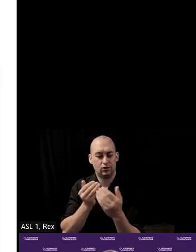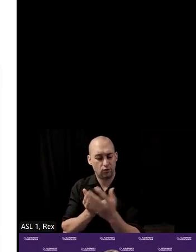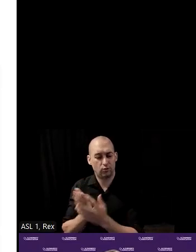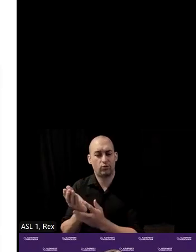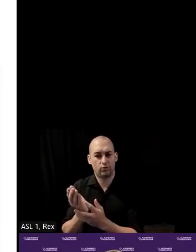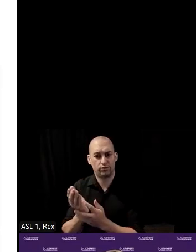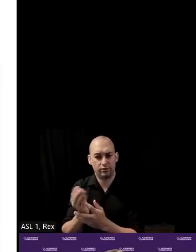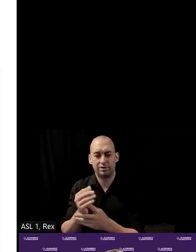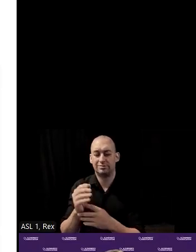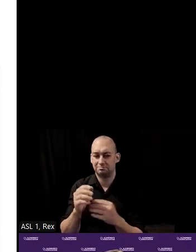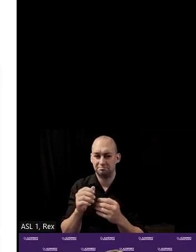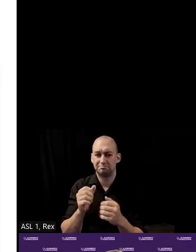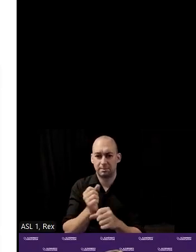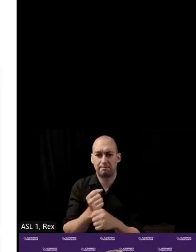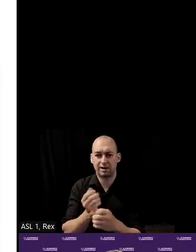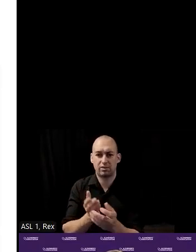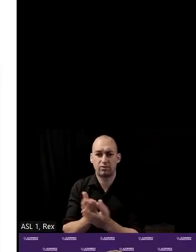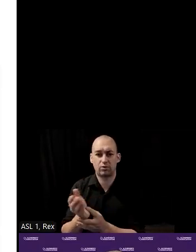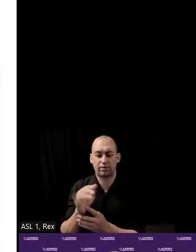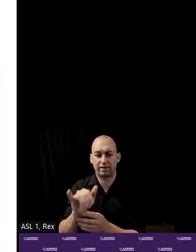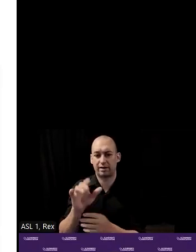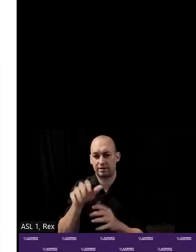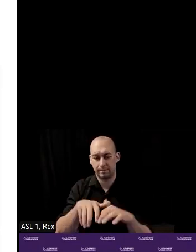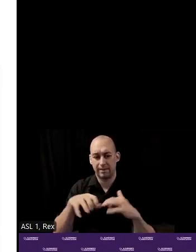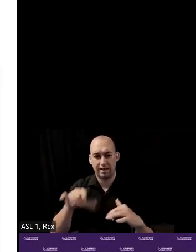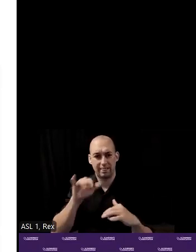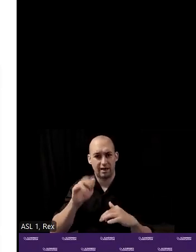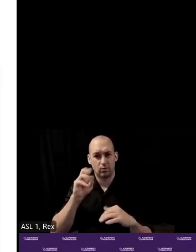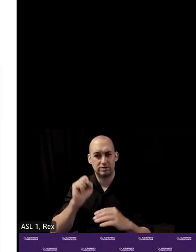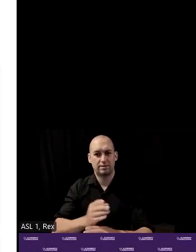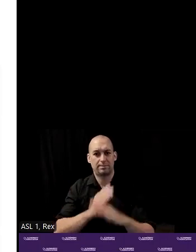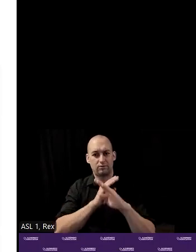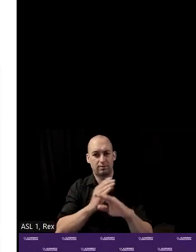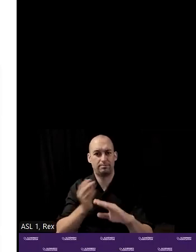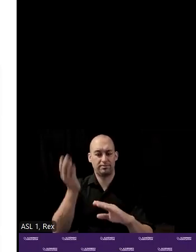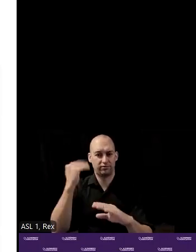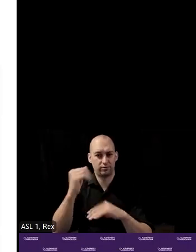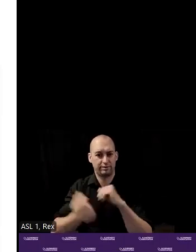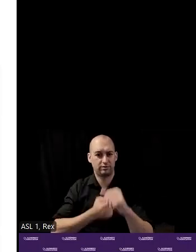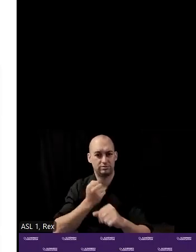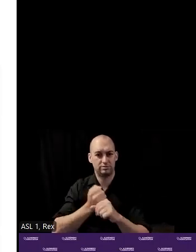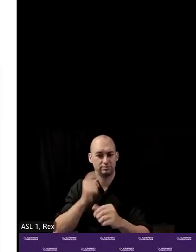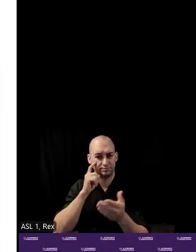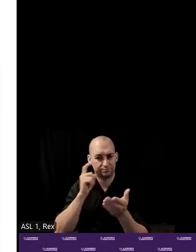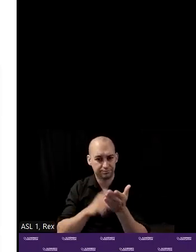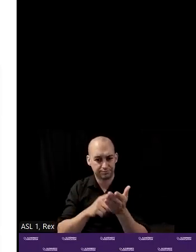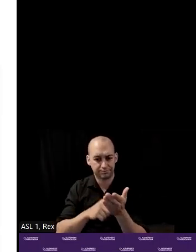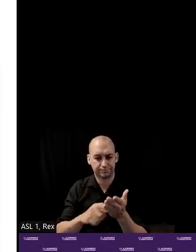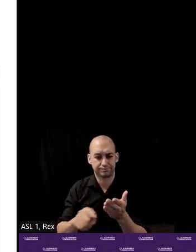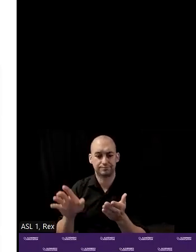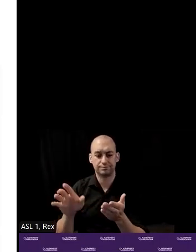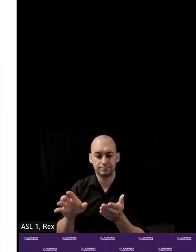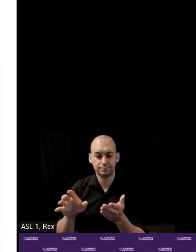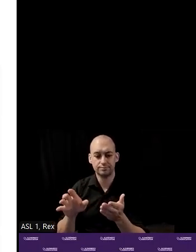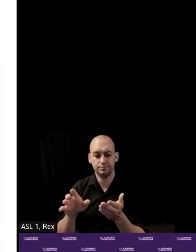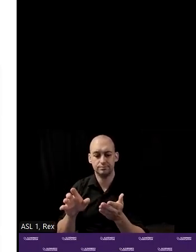it through the Appropriations Committee, which has been kind of the barrier in the previous years. Most notably, you'll notice that the